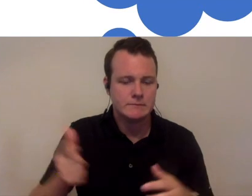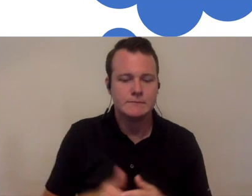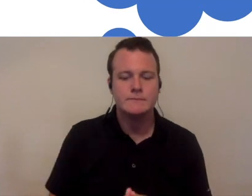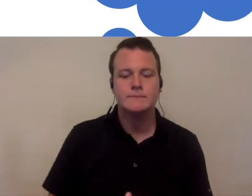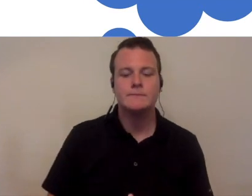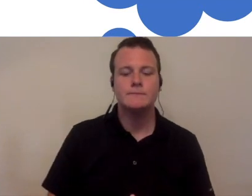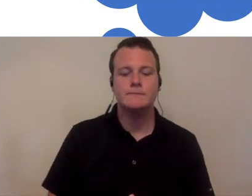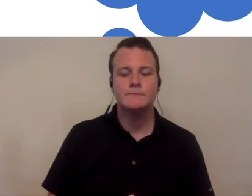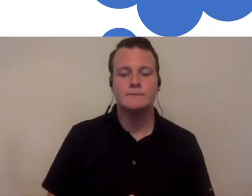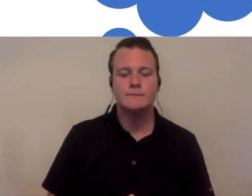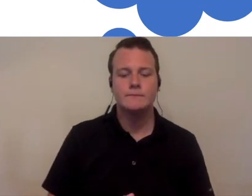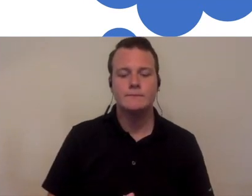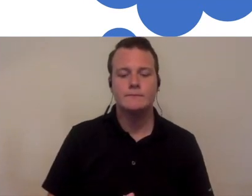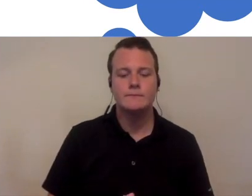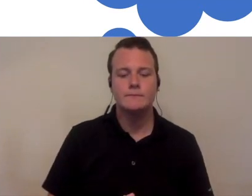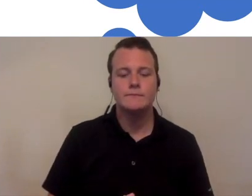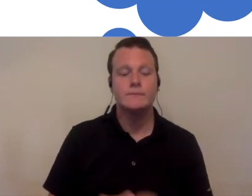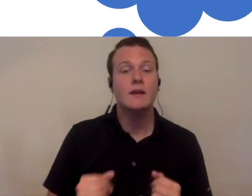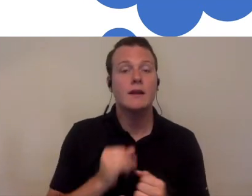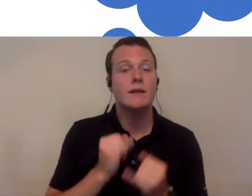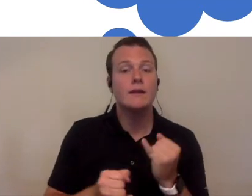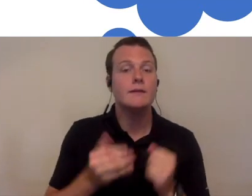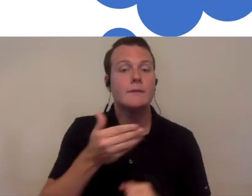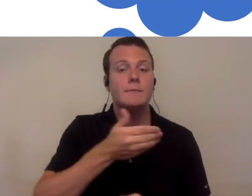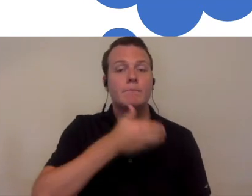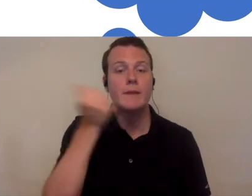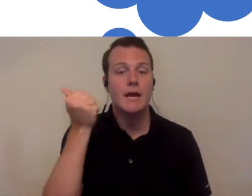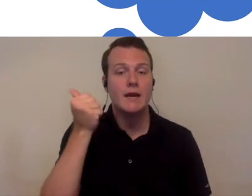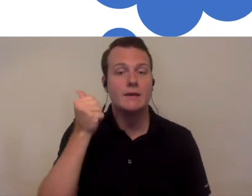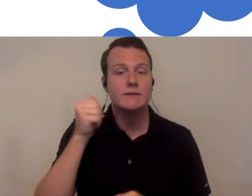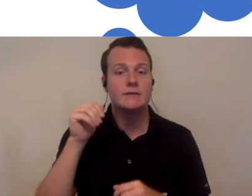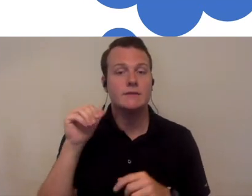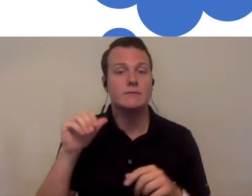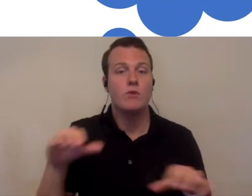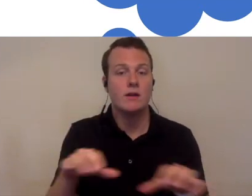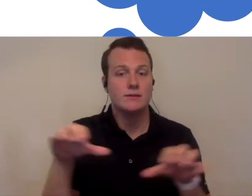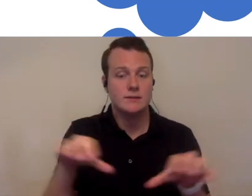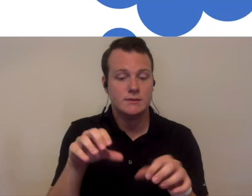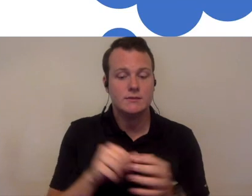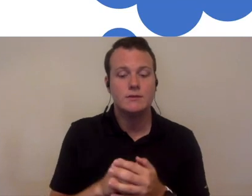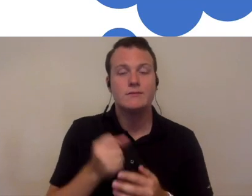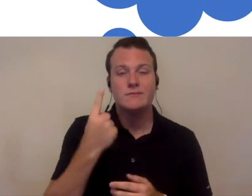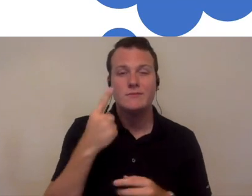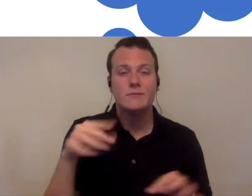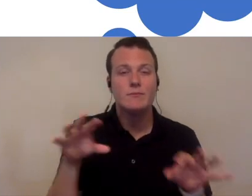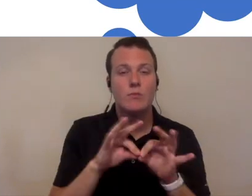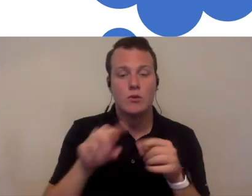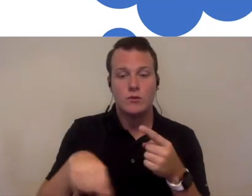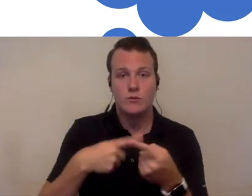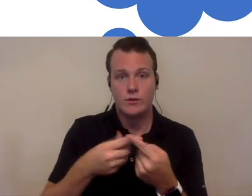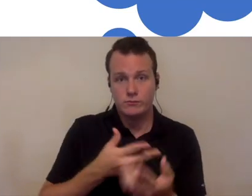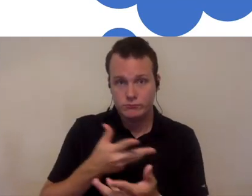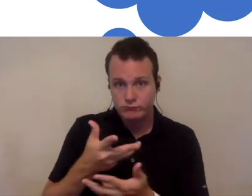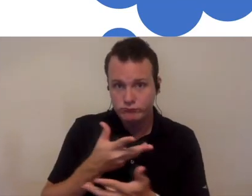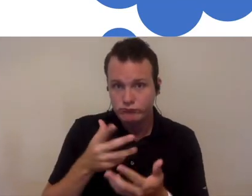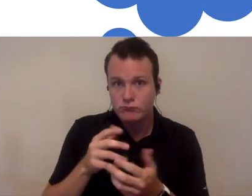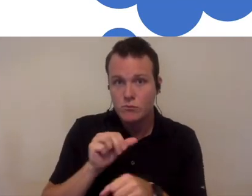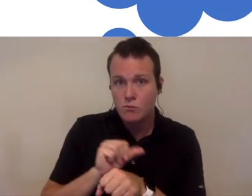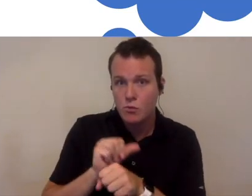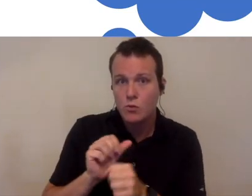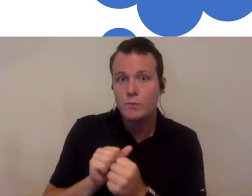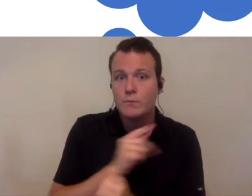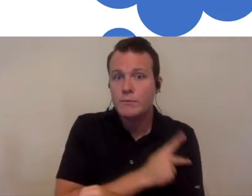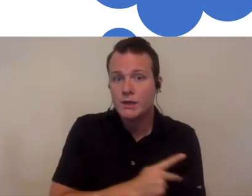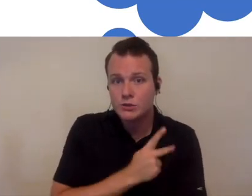Lastly, we want to talk about best practices. Make sure that when you're working with patients and for your